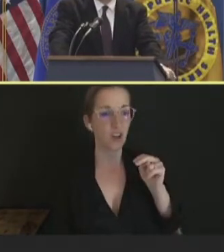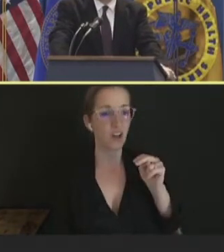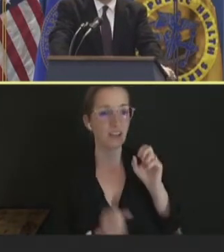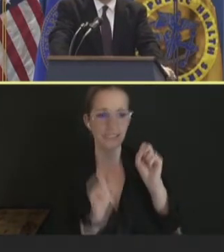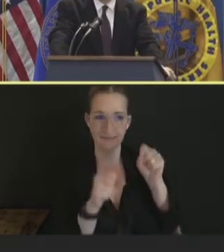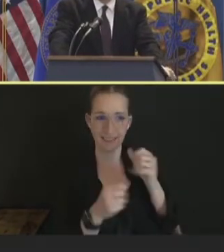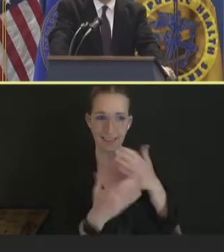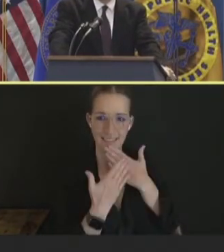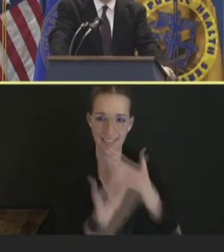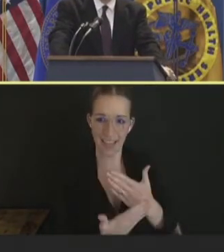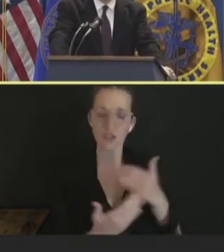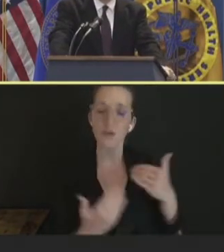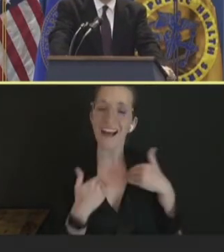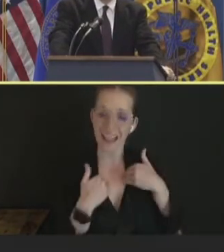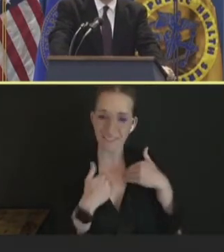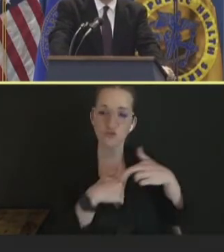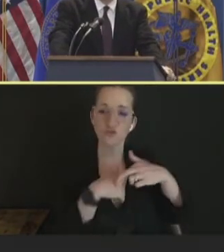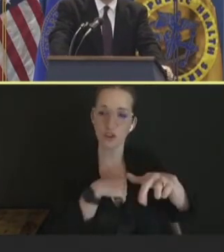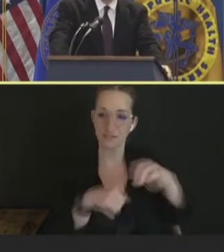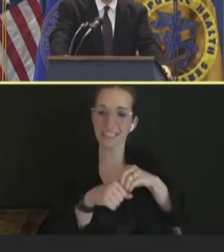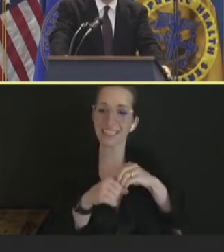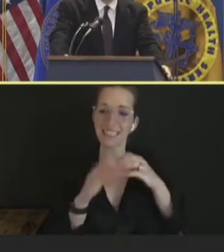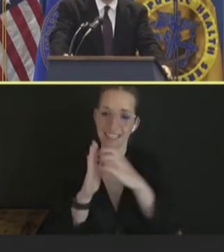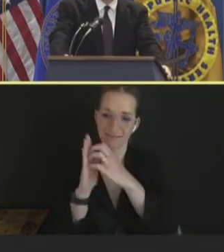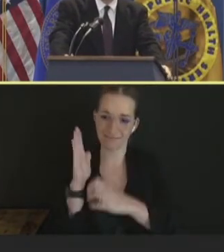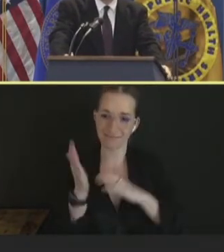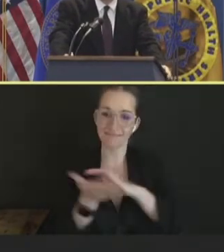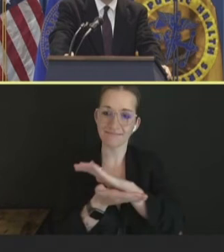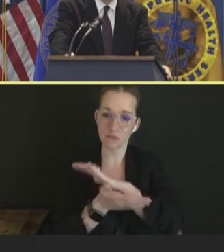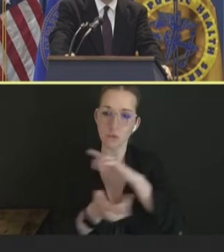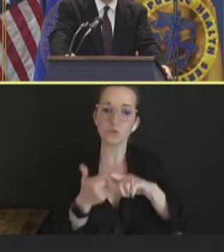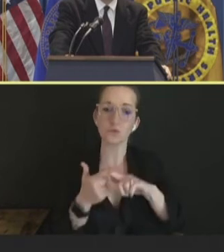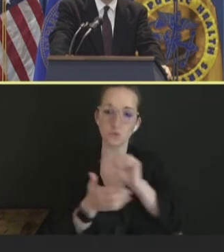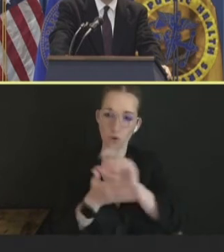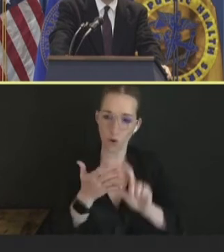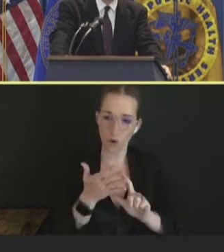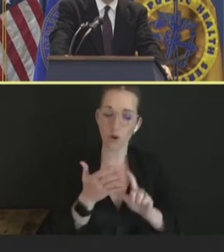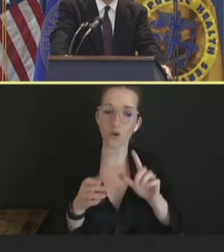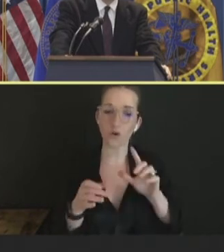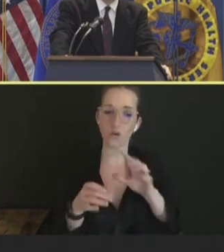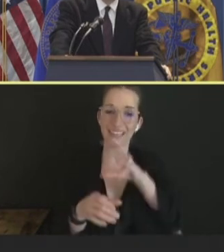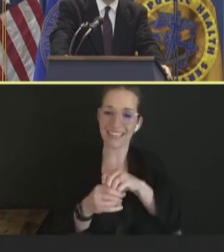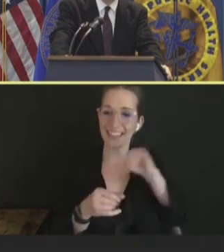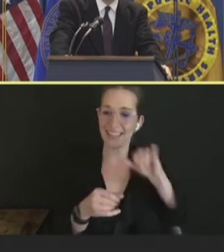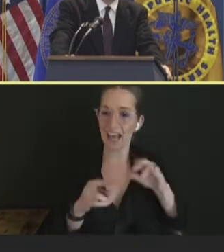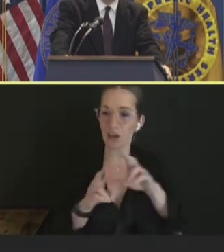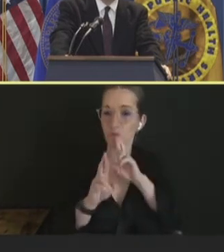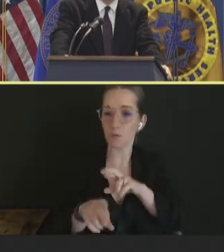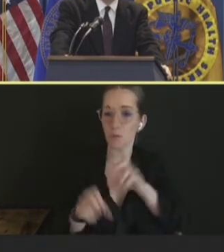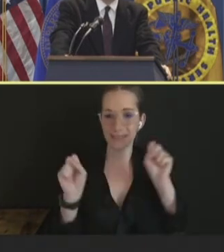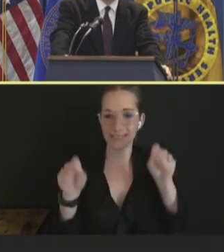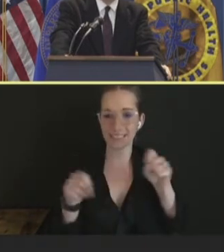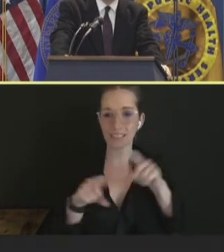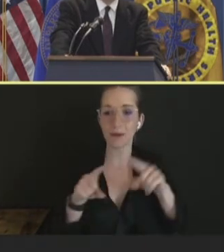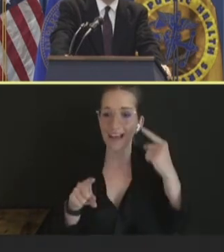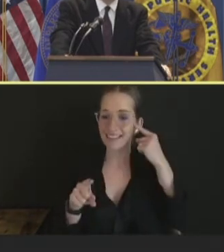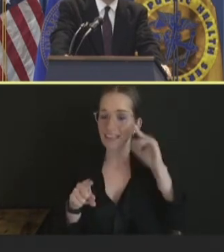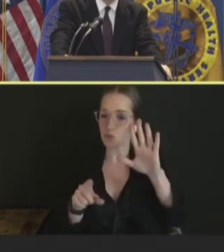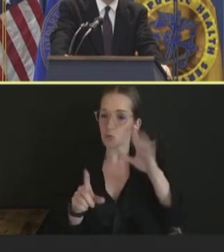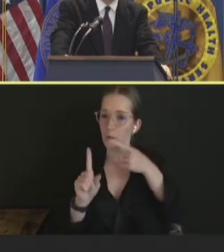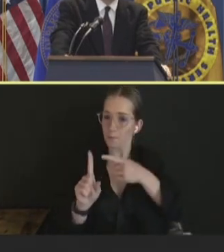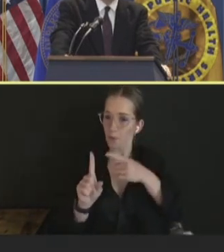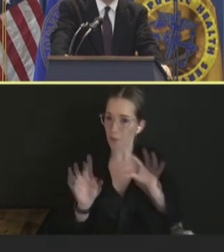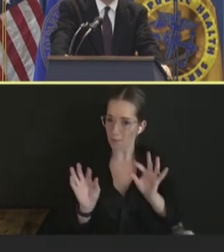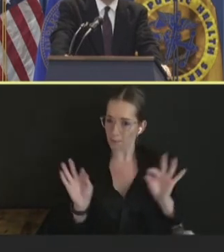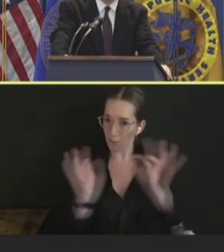There are references to others contained in the body of the report, but I think your point is really valid, that that's something that